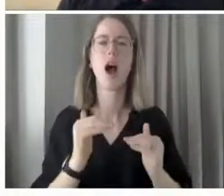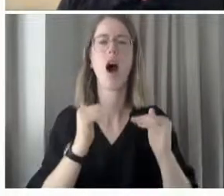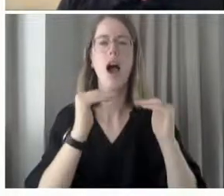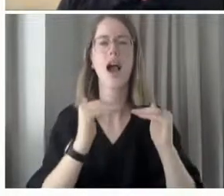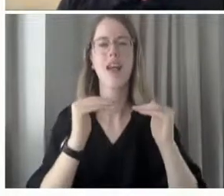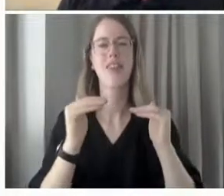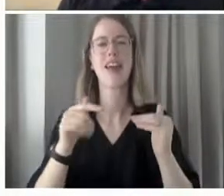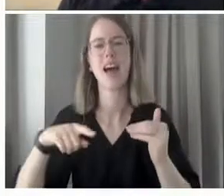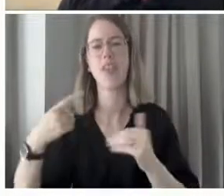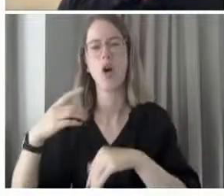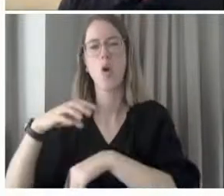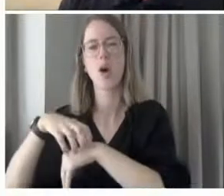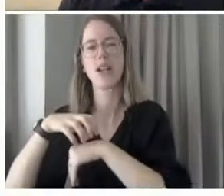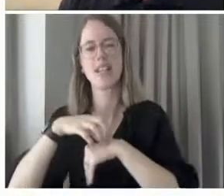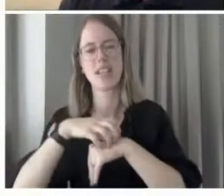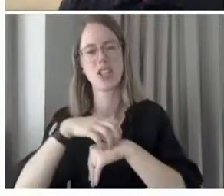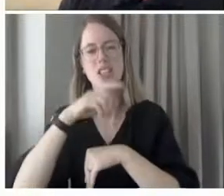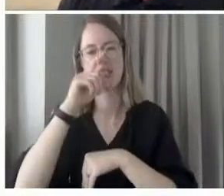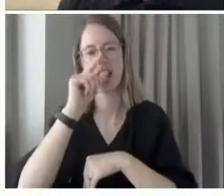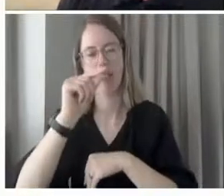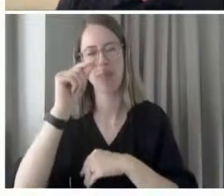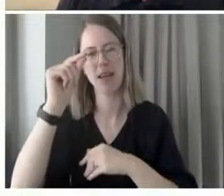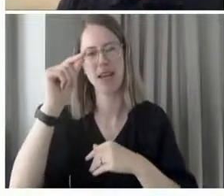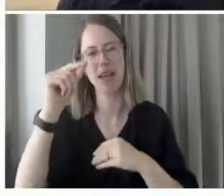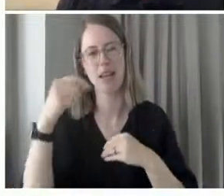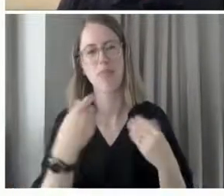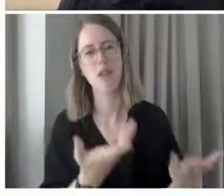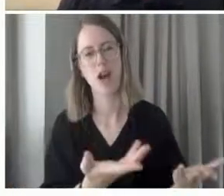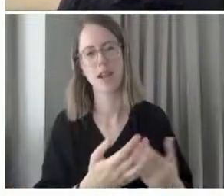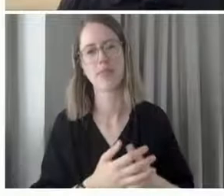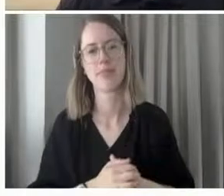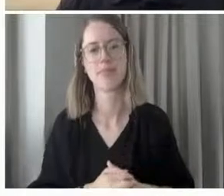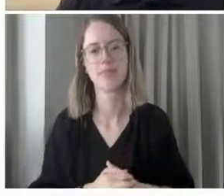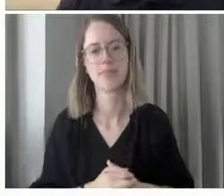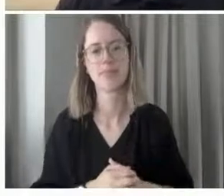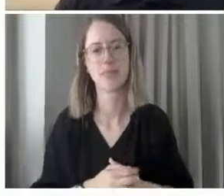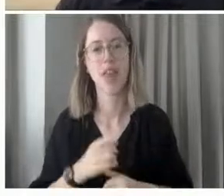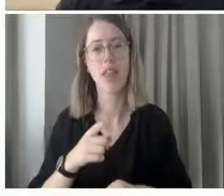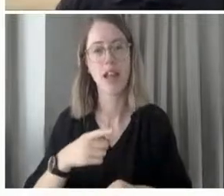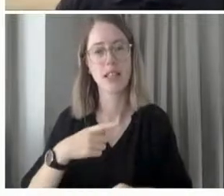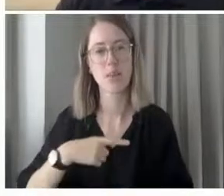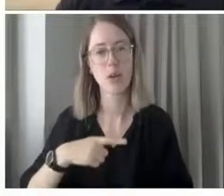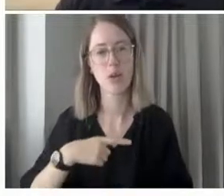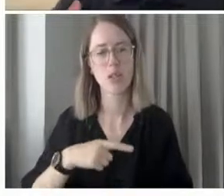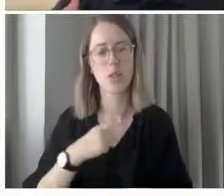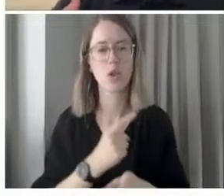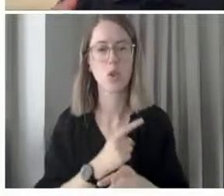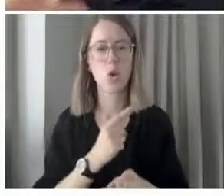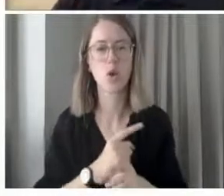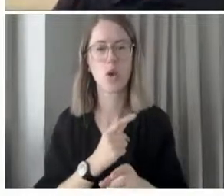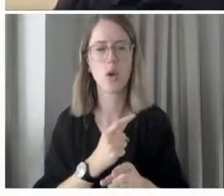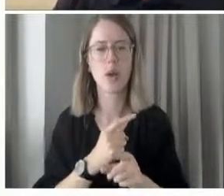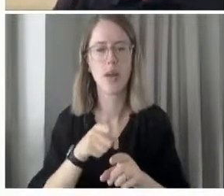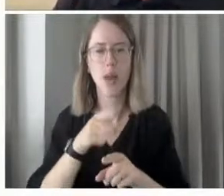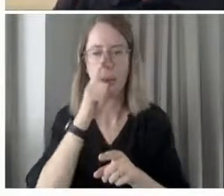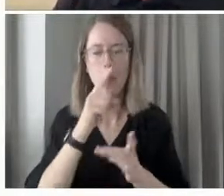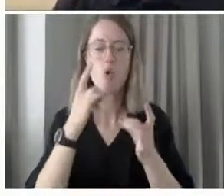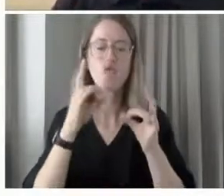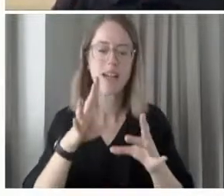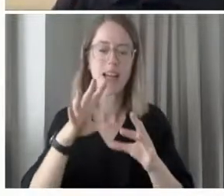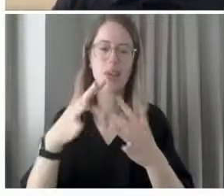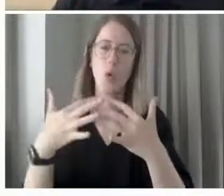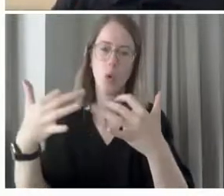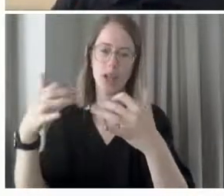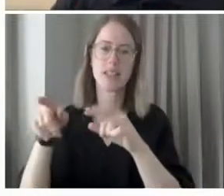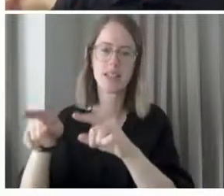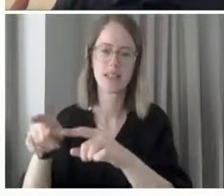organizations usually think they need to give. And that's because usually we're talking to people who are already in the audience.